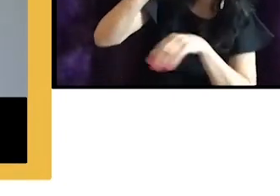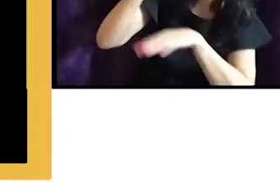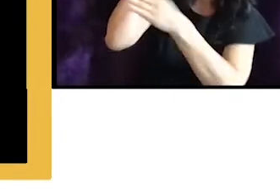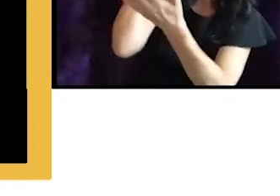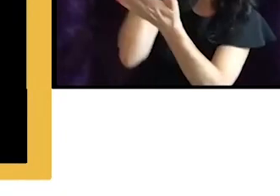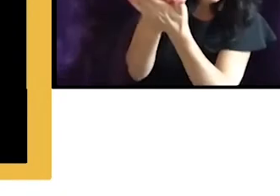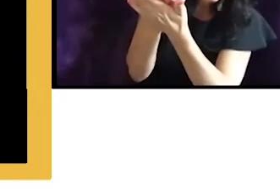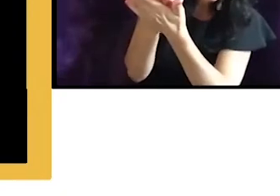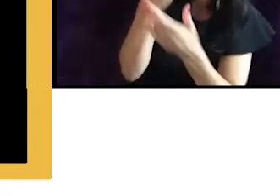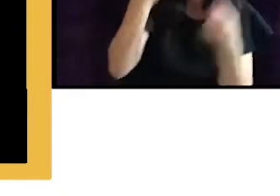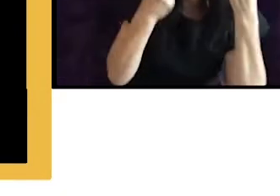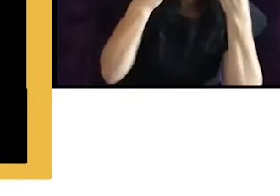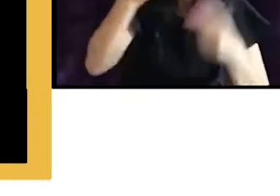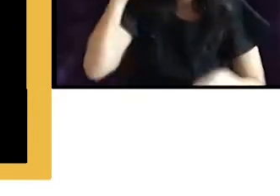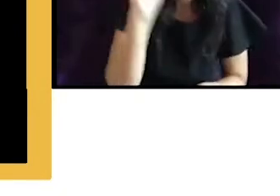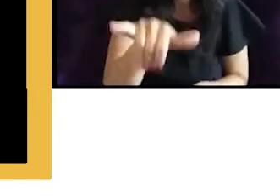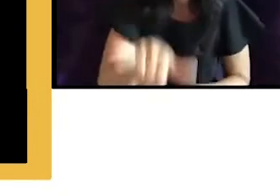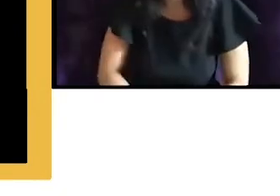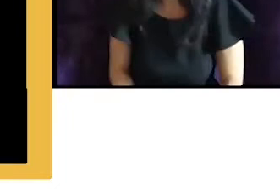that.